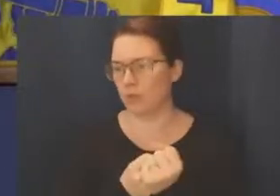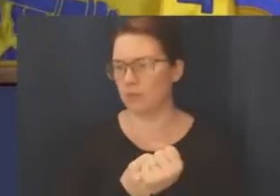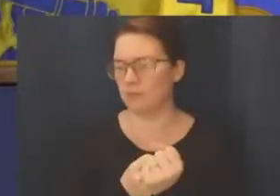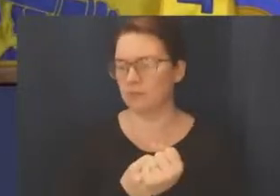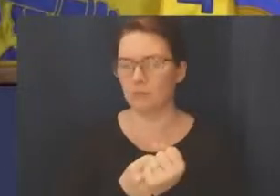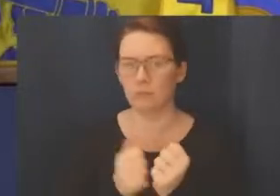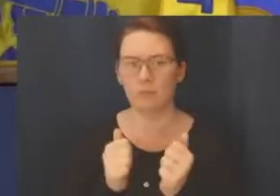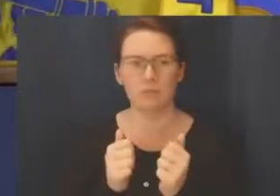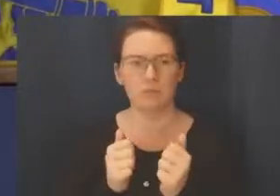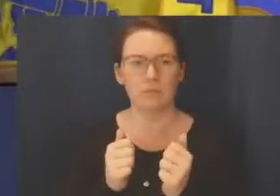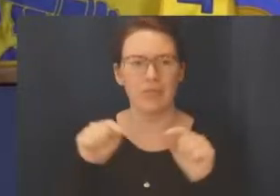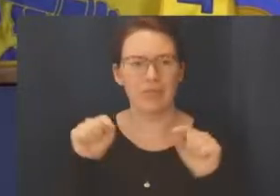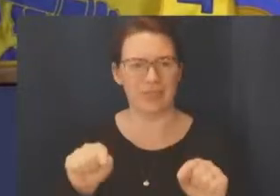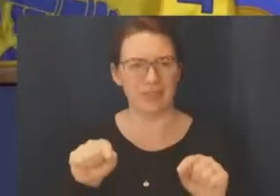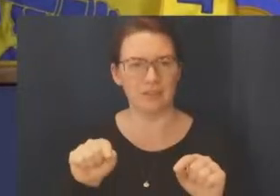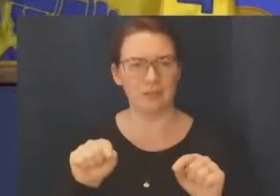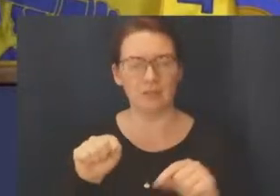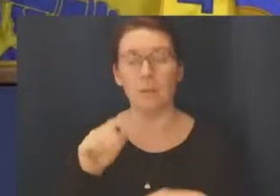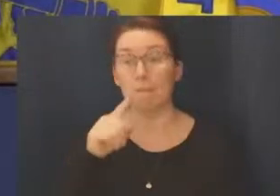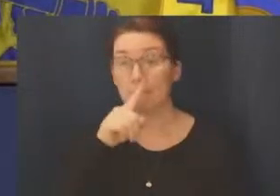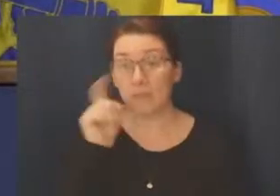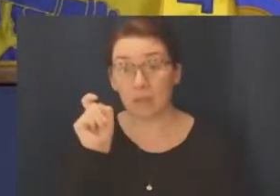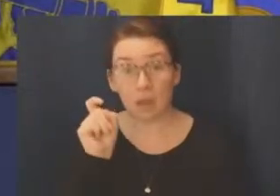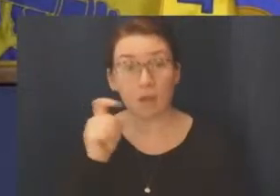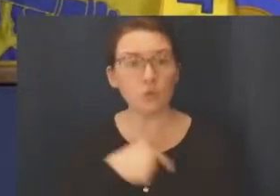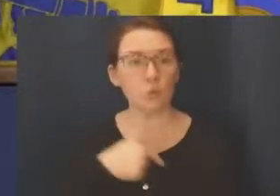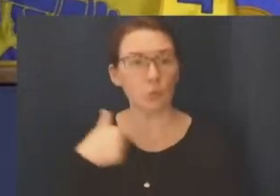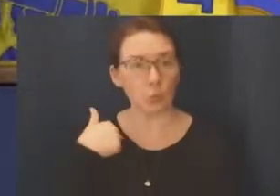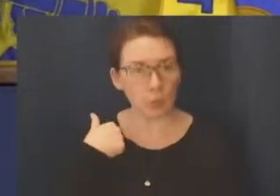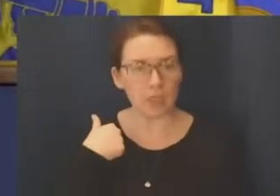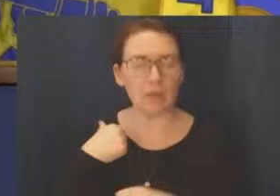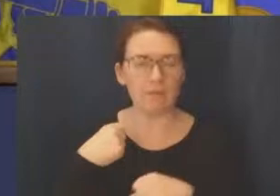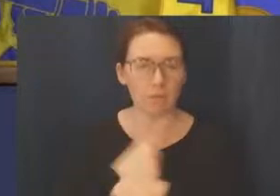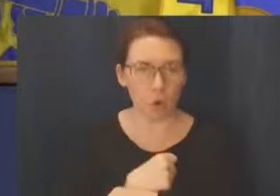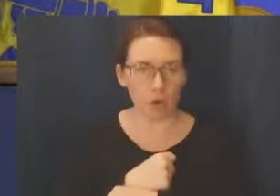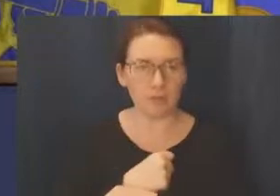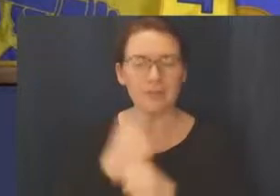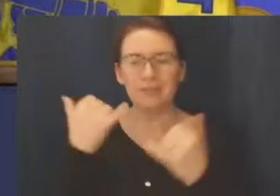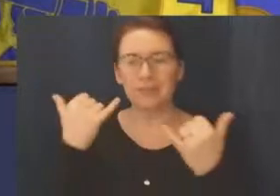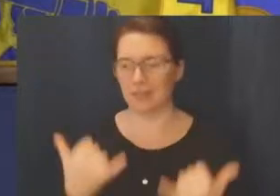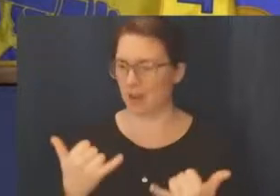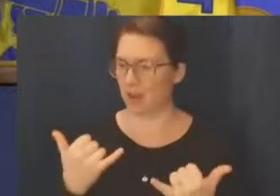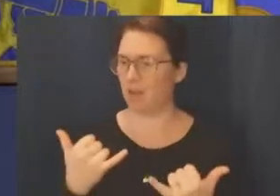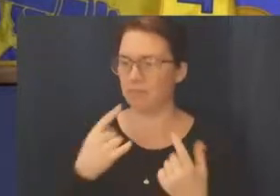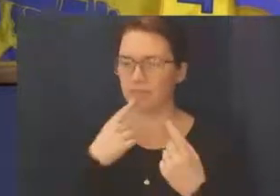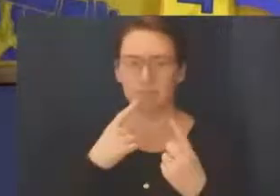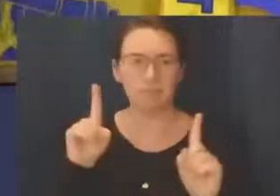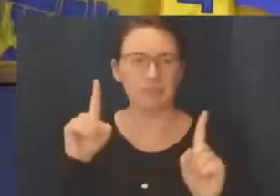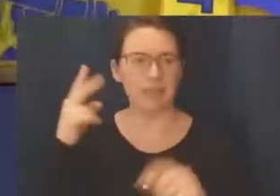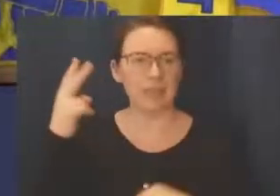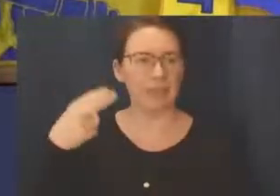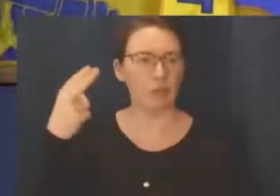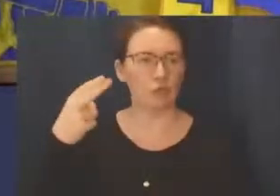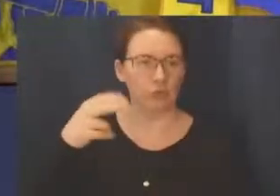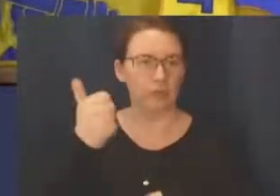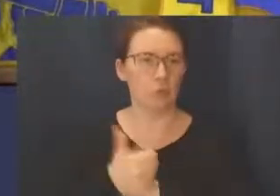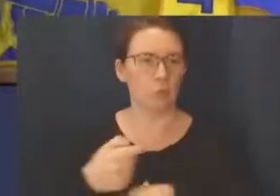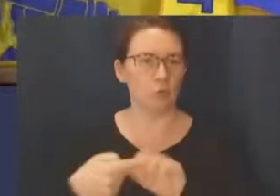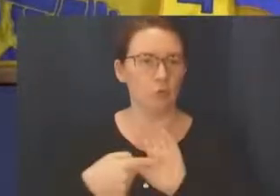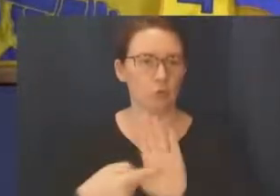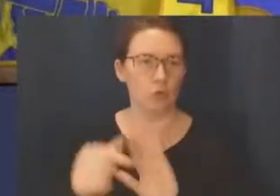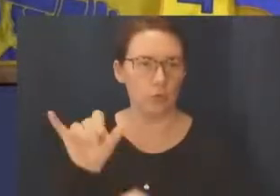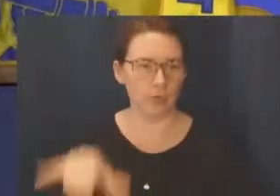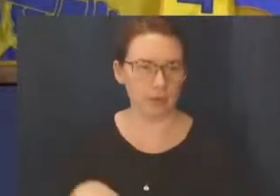Because you made your voices heard, we now have made history together. And now we have